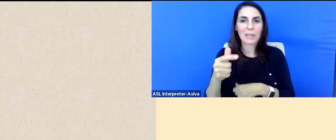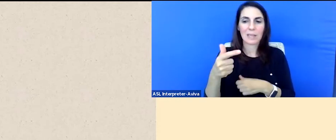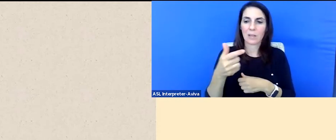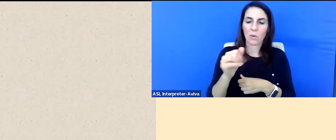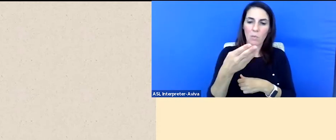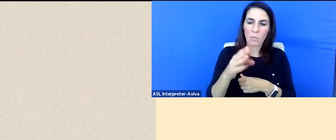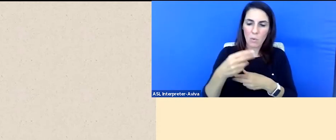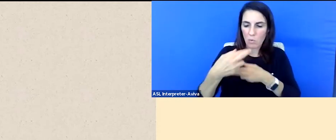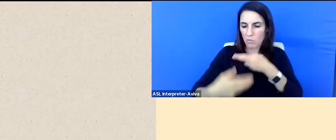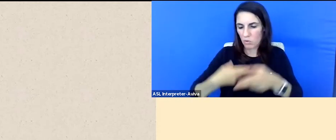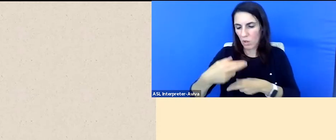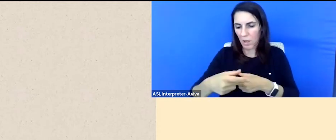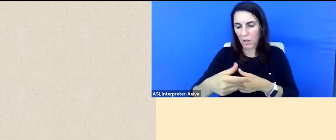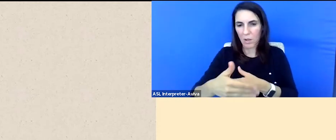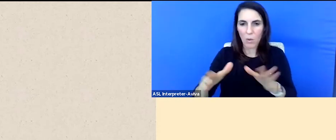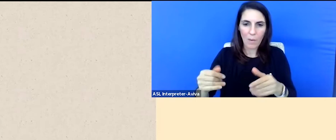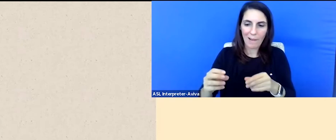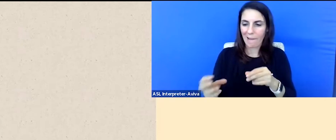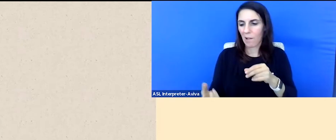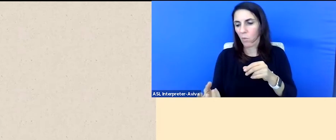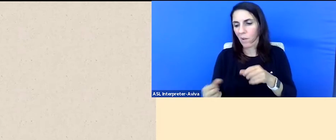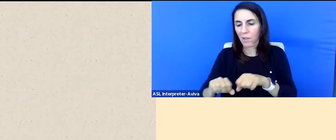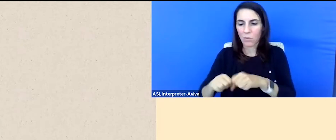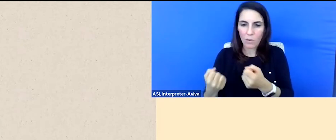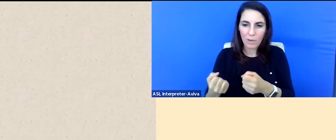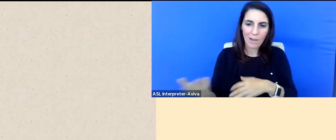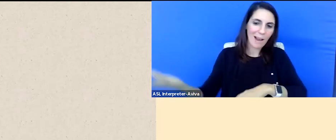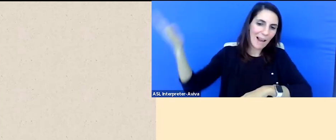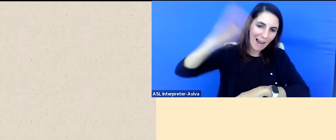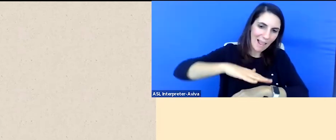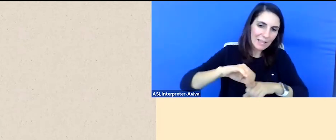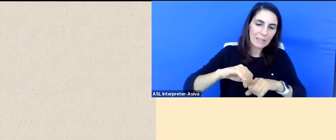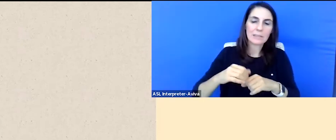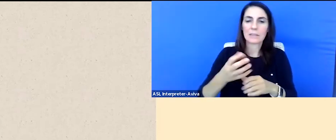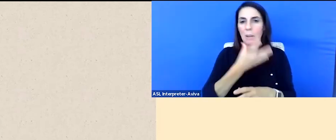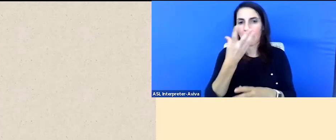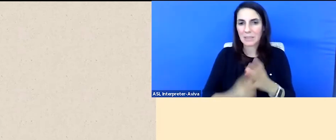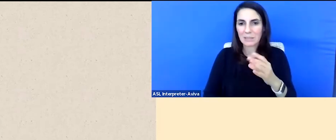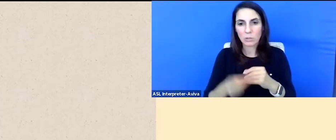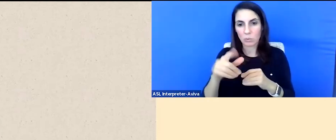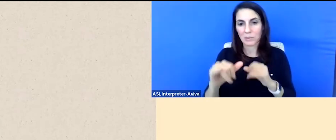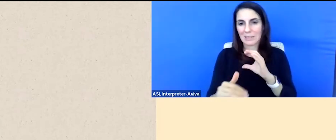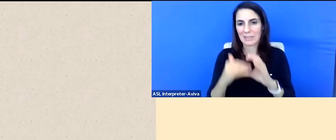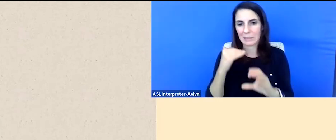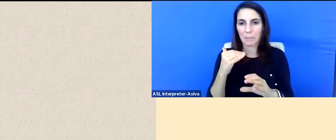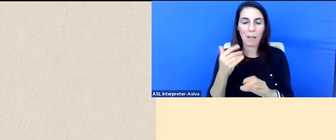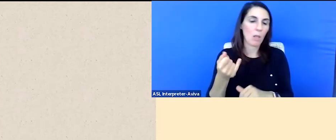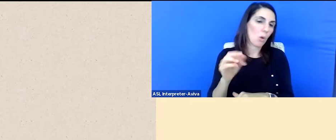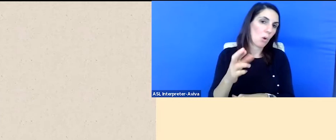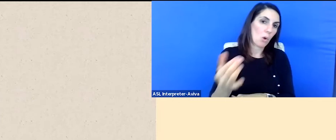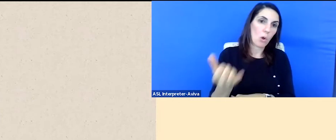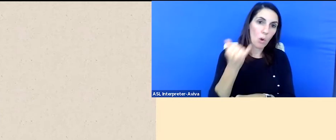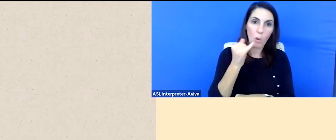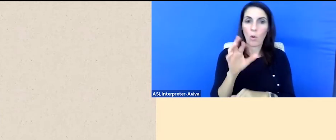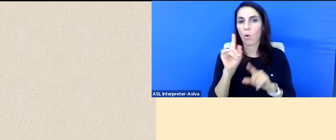cart. So the wheel comes off, the lid is missing. You can always email, call, or go